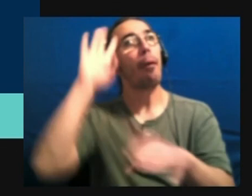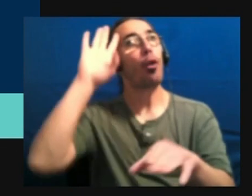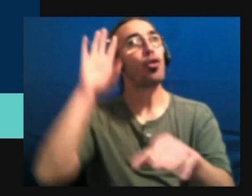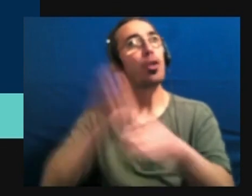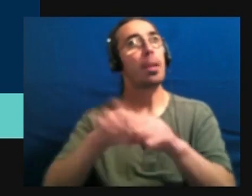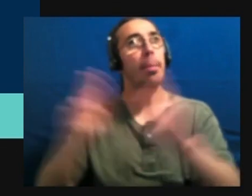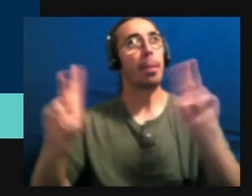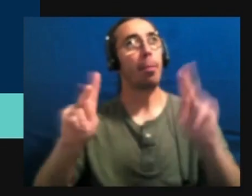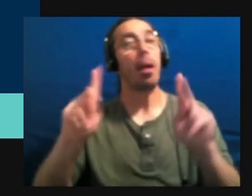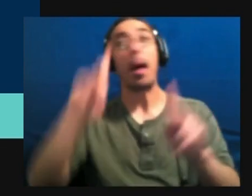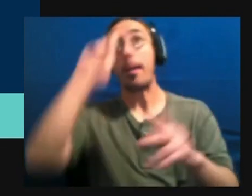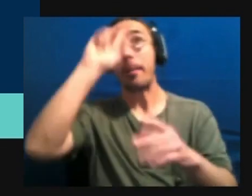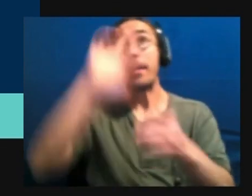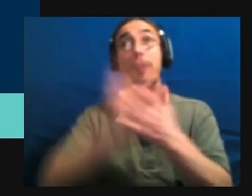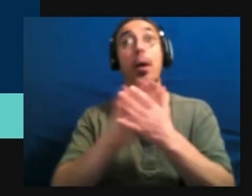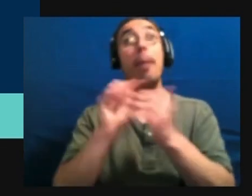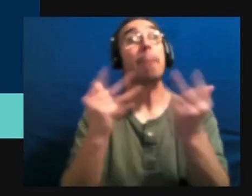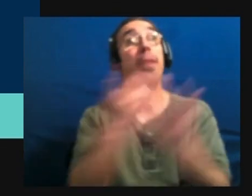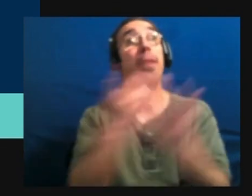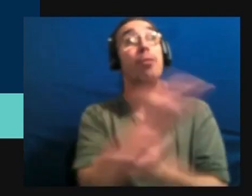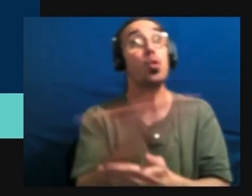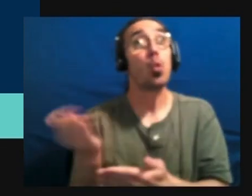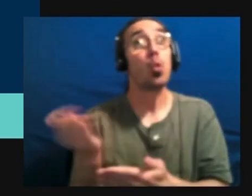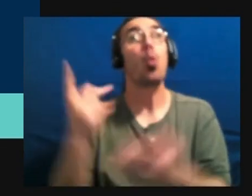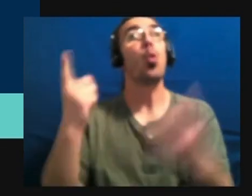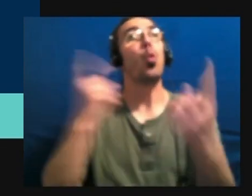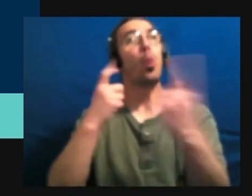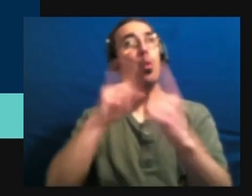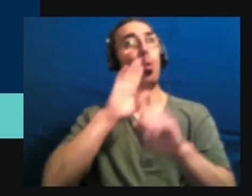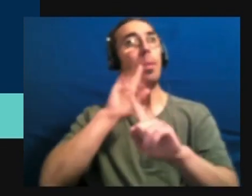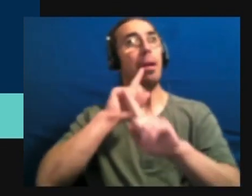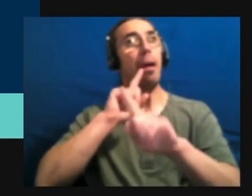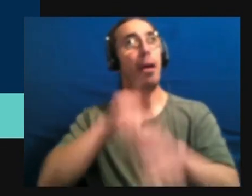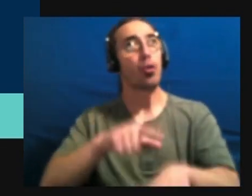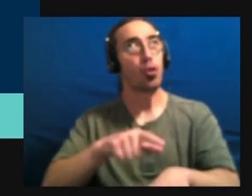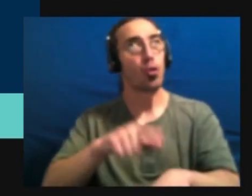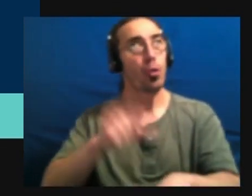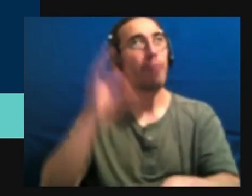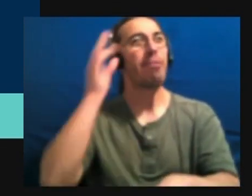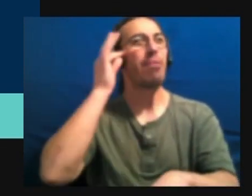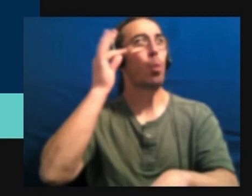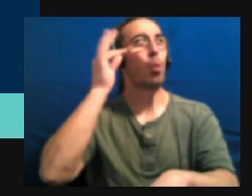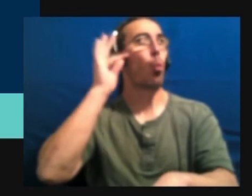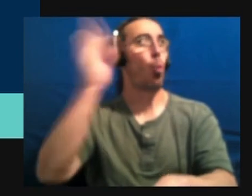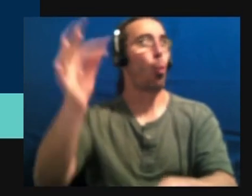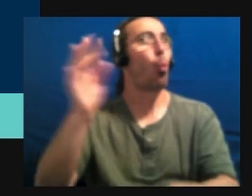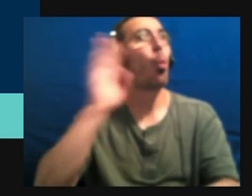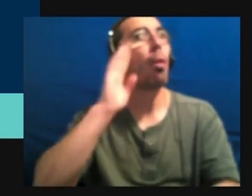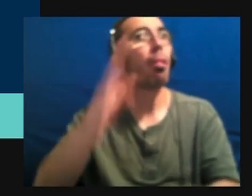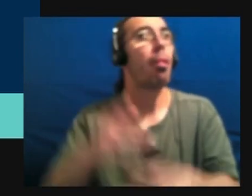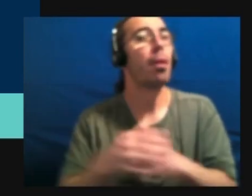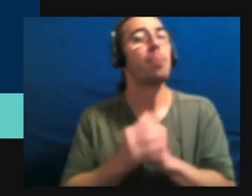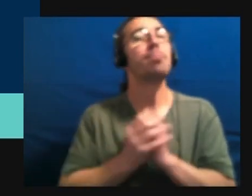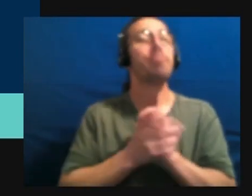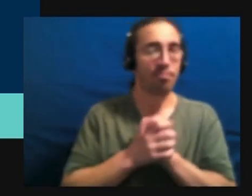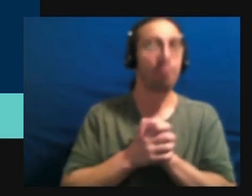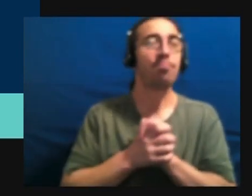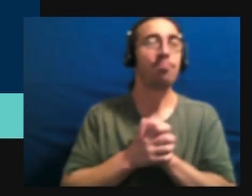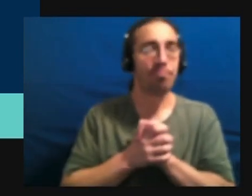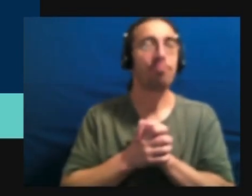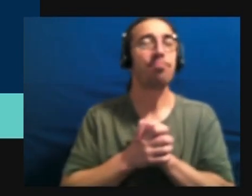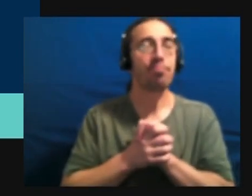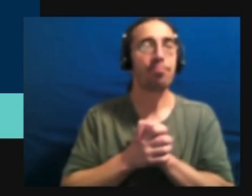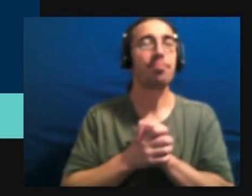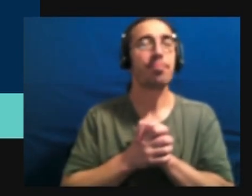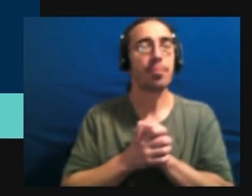a lot of the questions that have been asked will be answered in future presentations that are planned for this conference. So